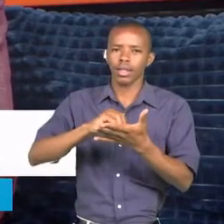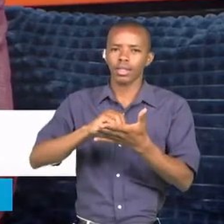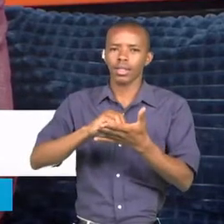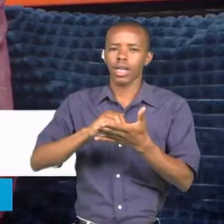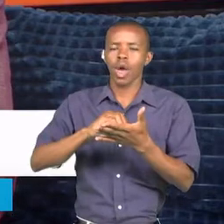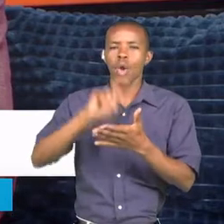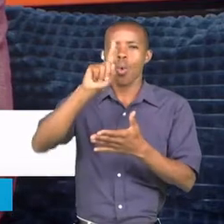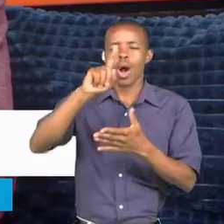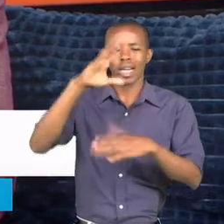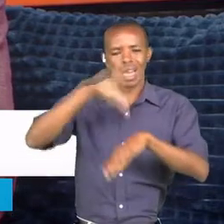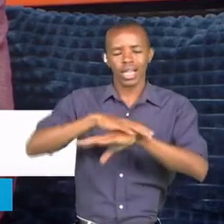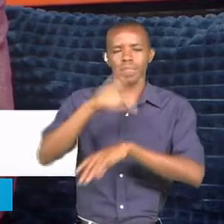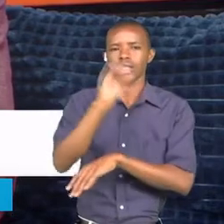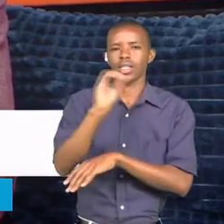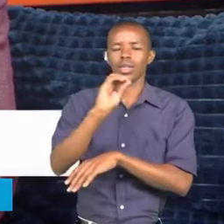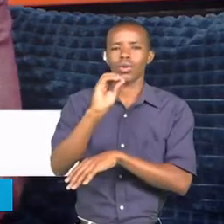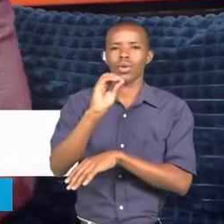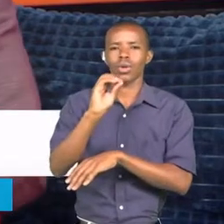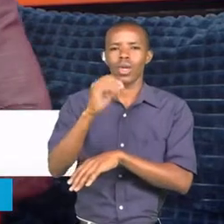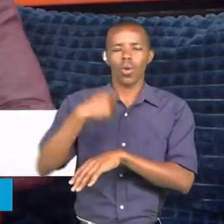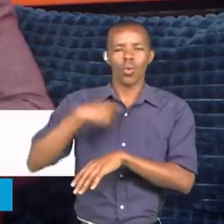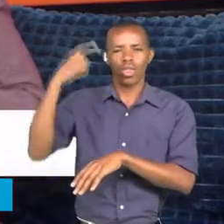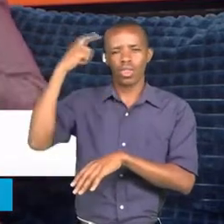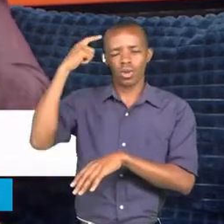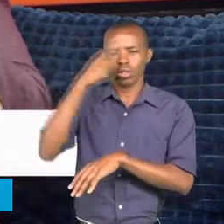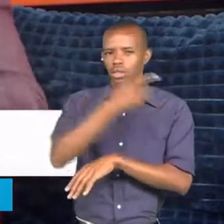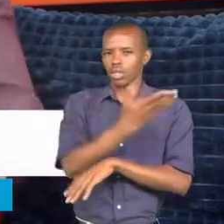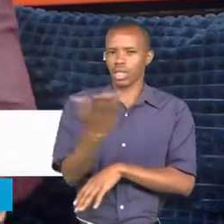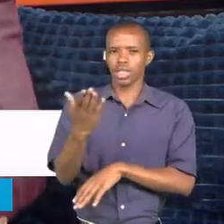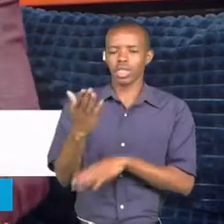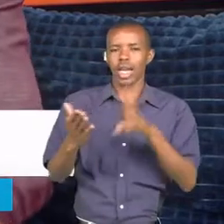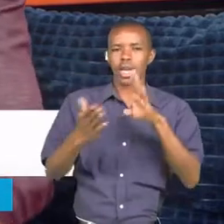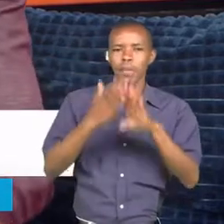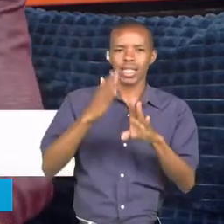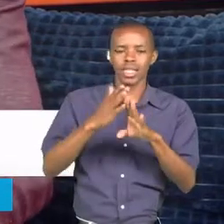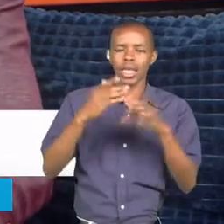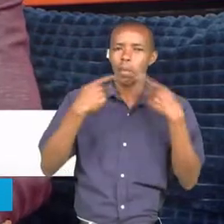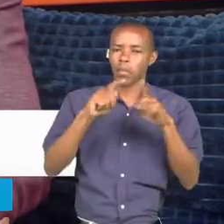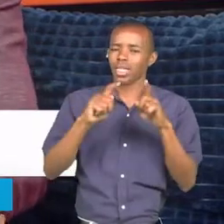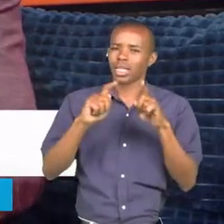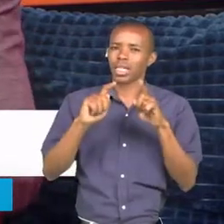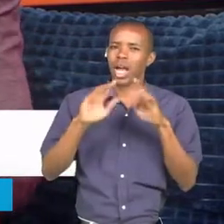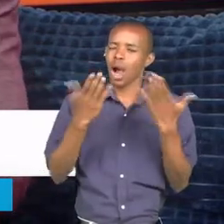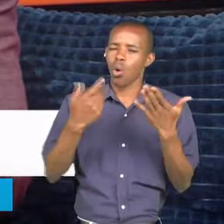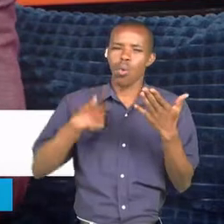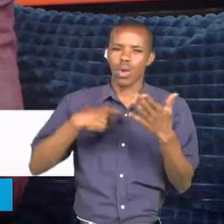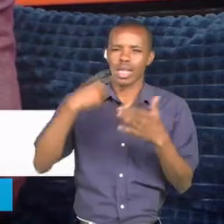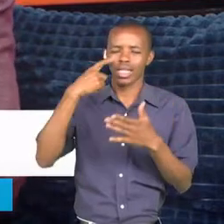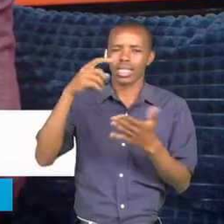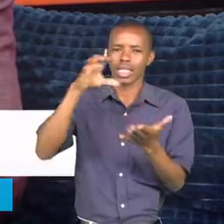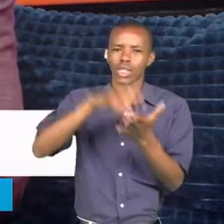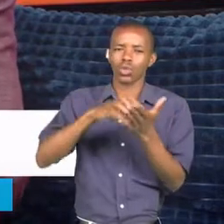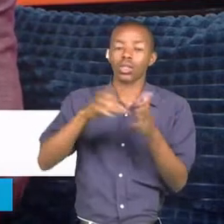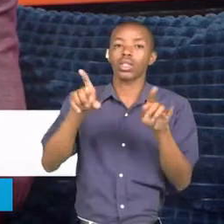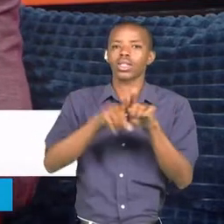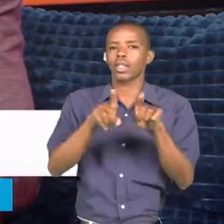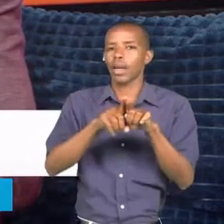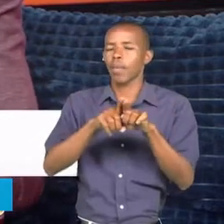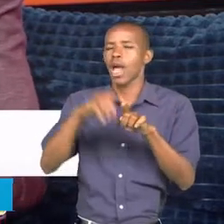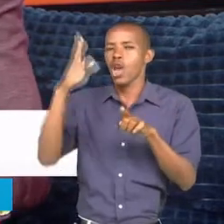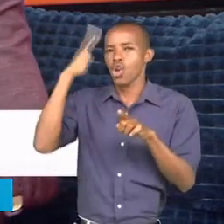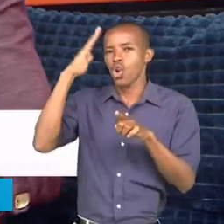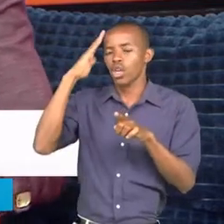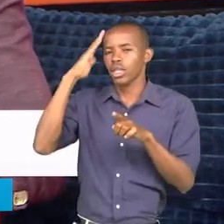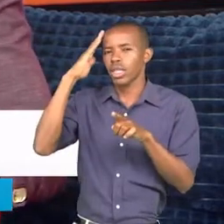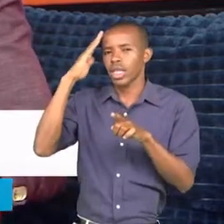No one has received anything. Yeah, we thought maybe this thing is an emergency. But somehow we are finding a situation where also no one has